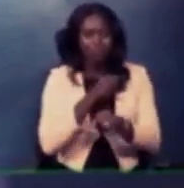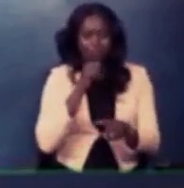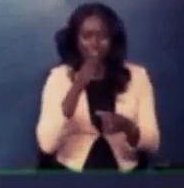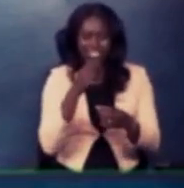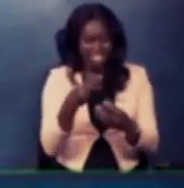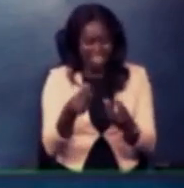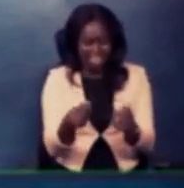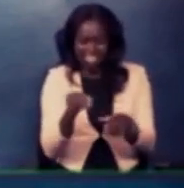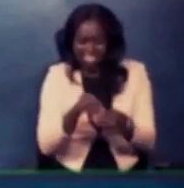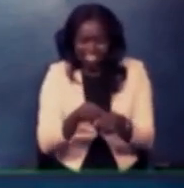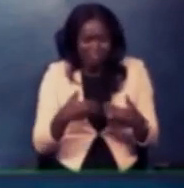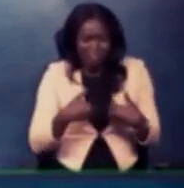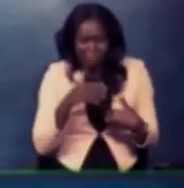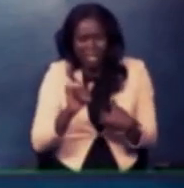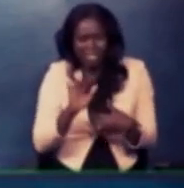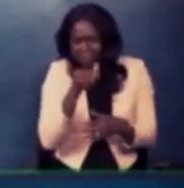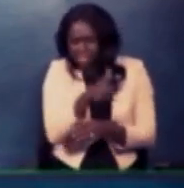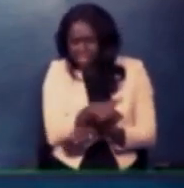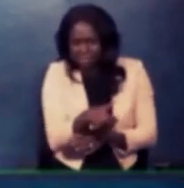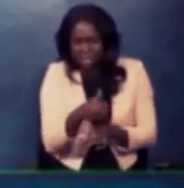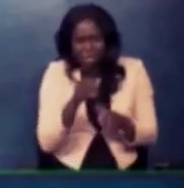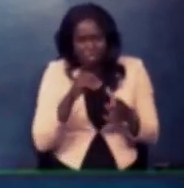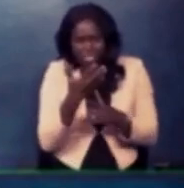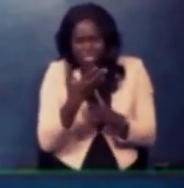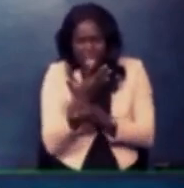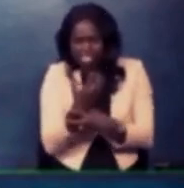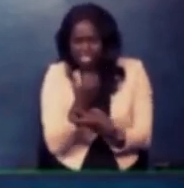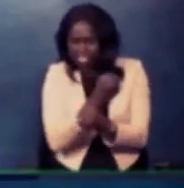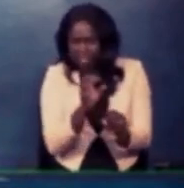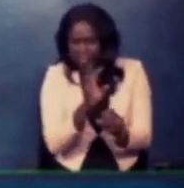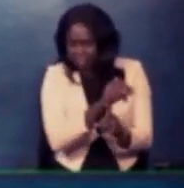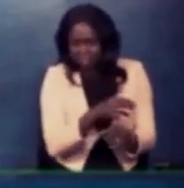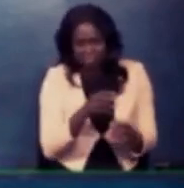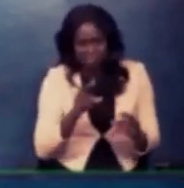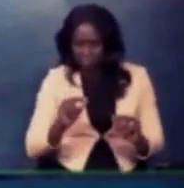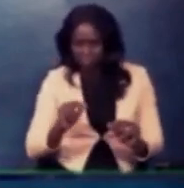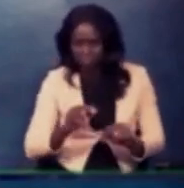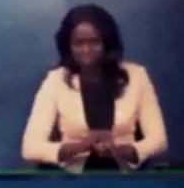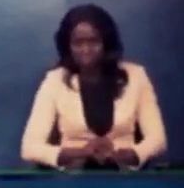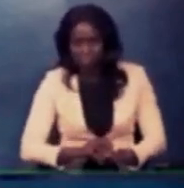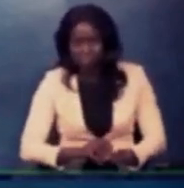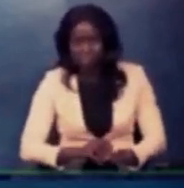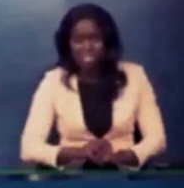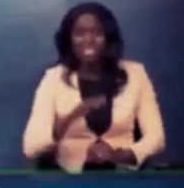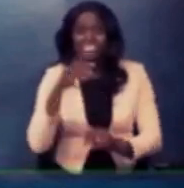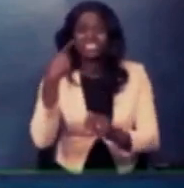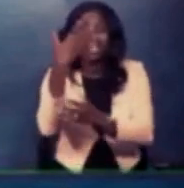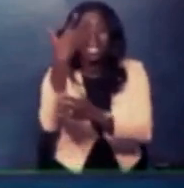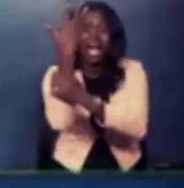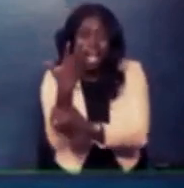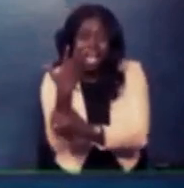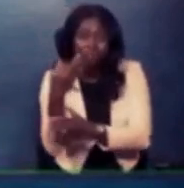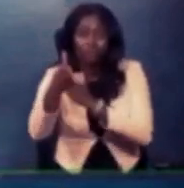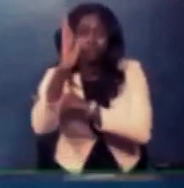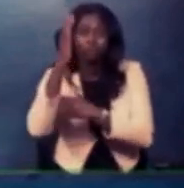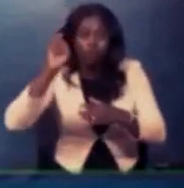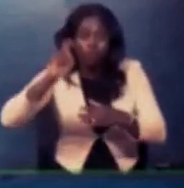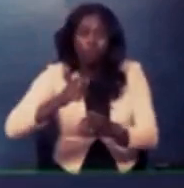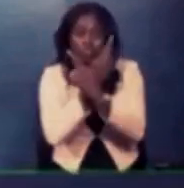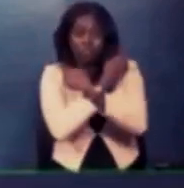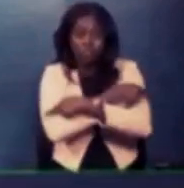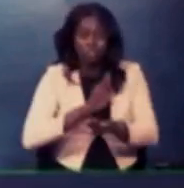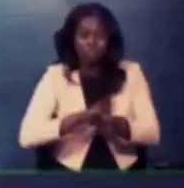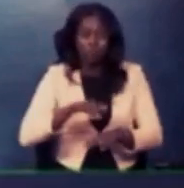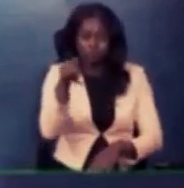sword, neither did their own arm save them. It will take more than savings to be established. The hand of God must rest upon you as touching